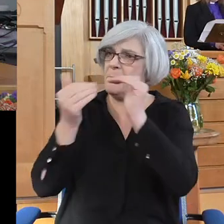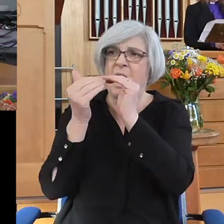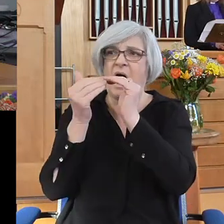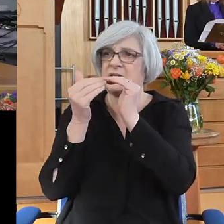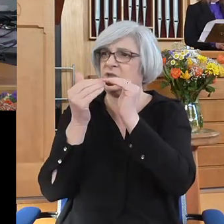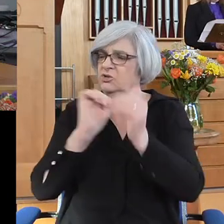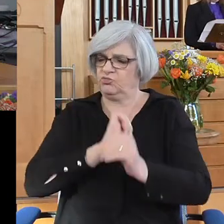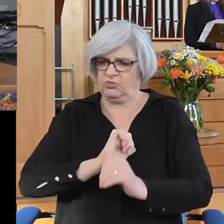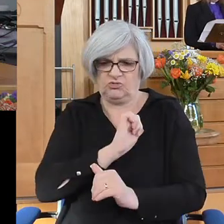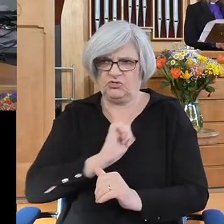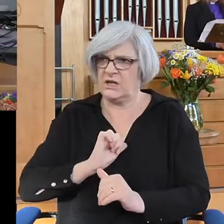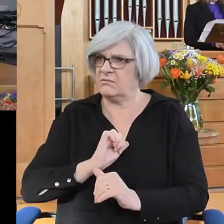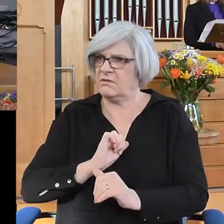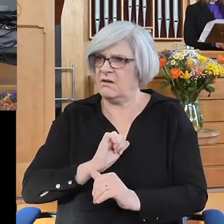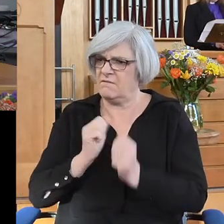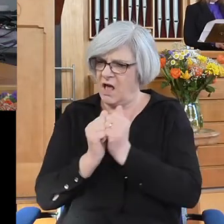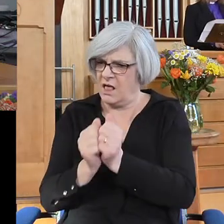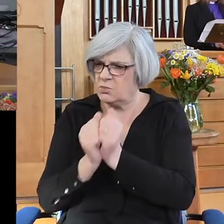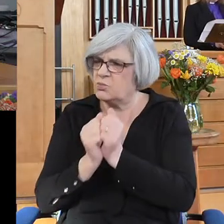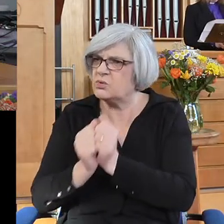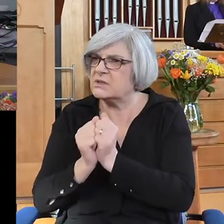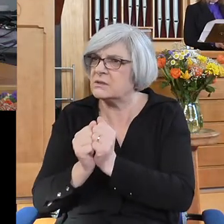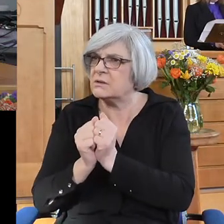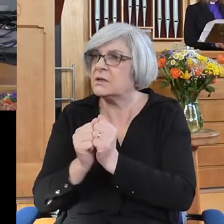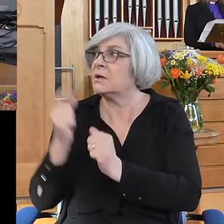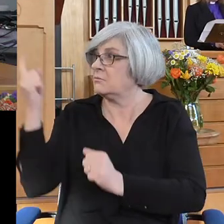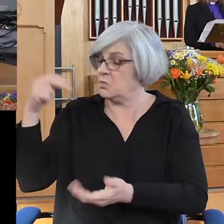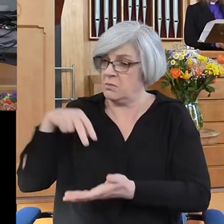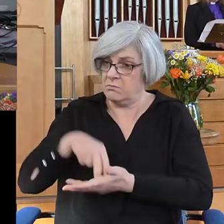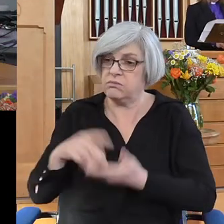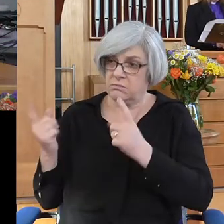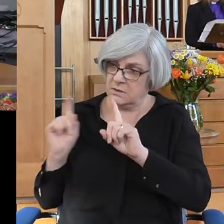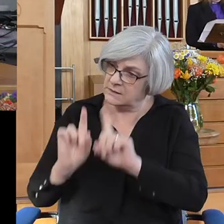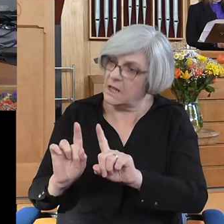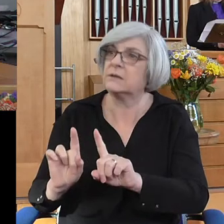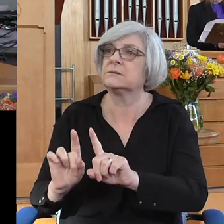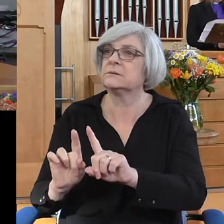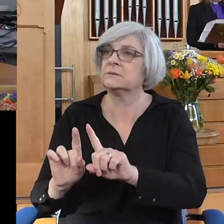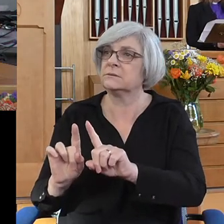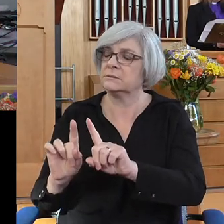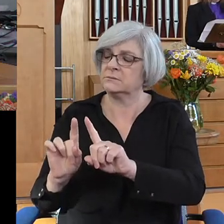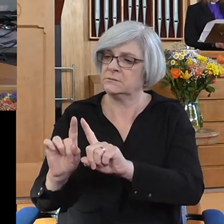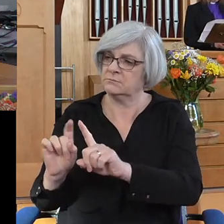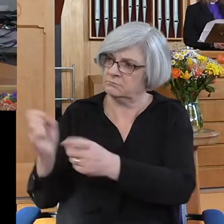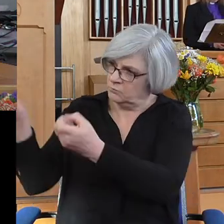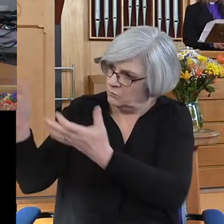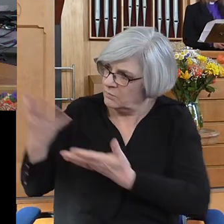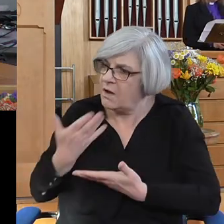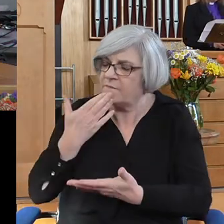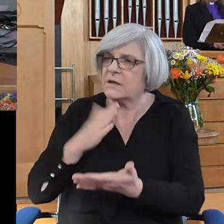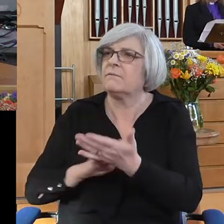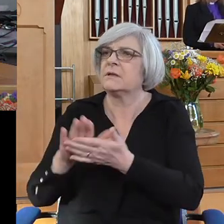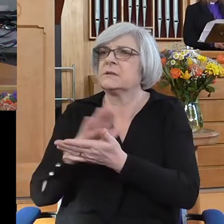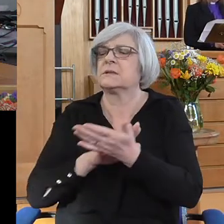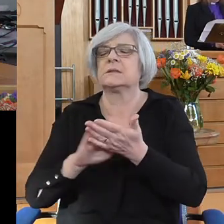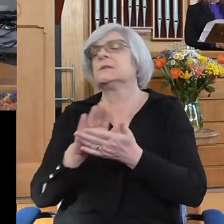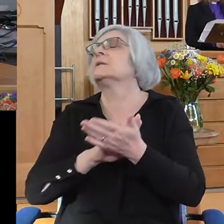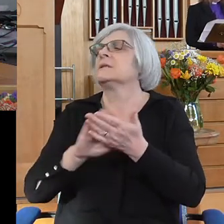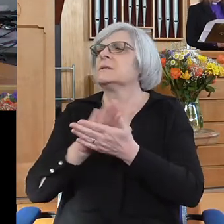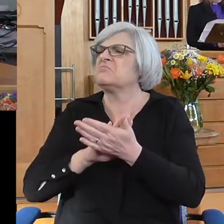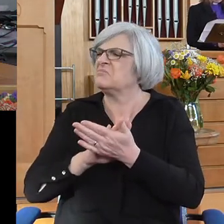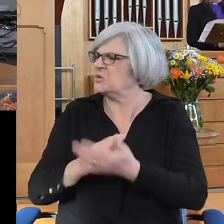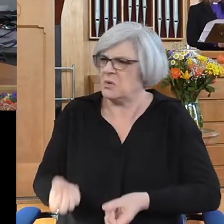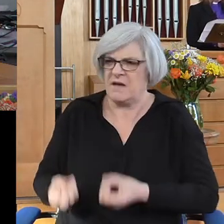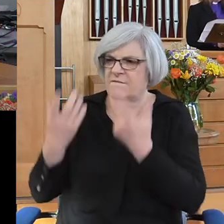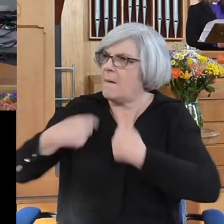us to be, you stand by us. You offer us your forgiveness. You do not